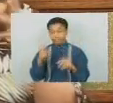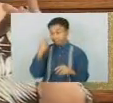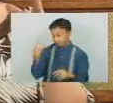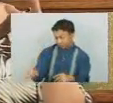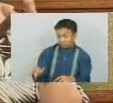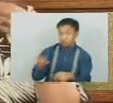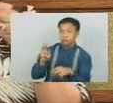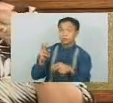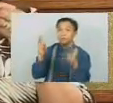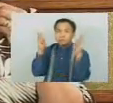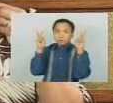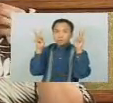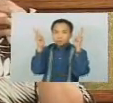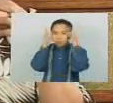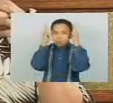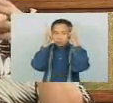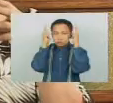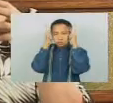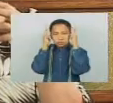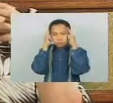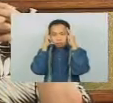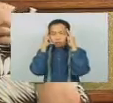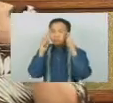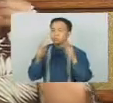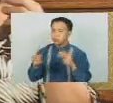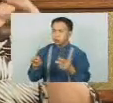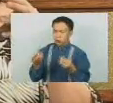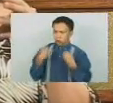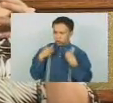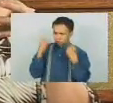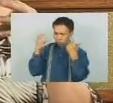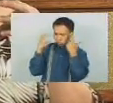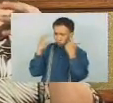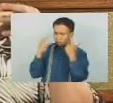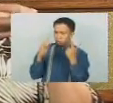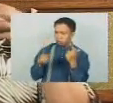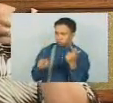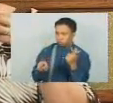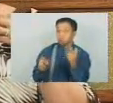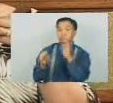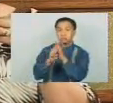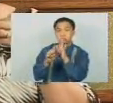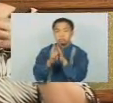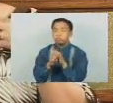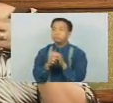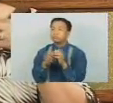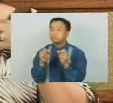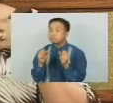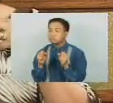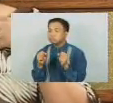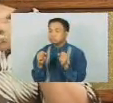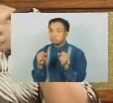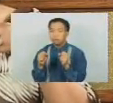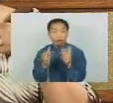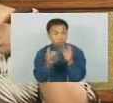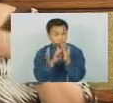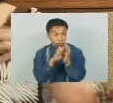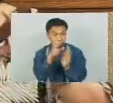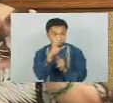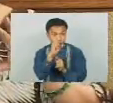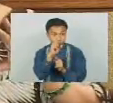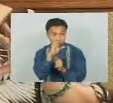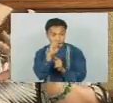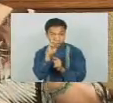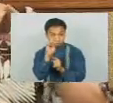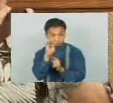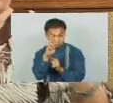those that brings cooling effect, those that have cooling effect, Okay. makikita mo, hindi, yung mga gulay natin, lahat